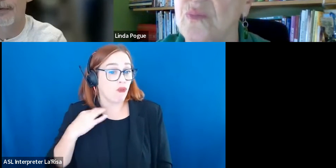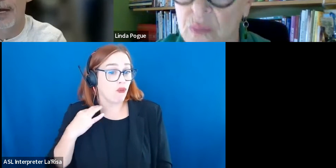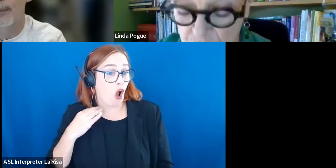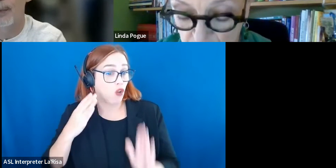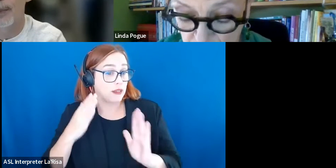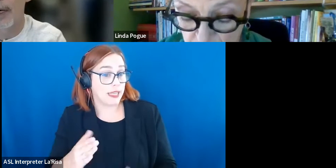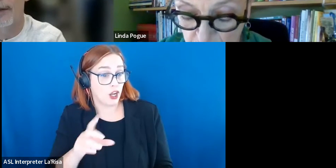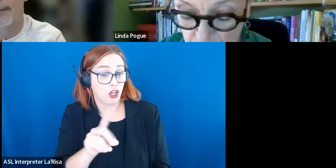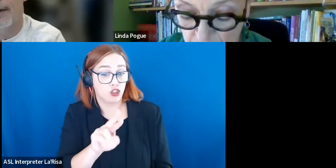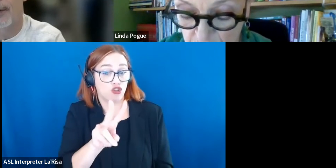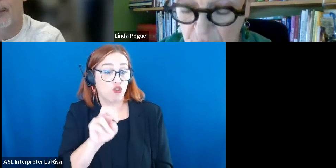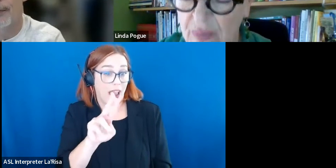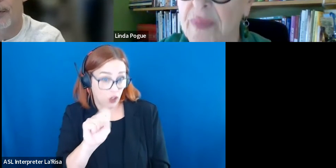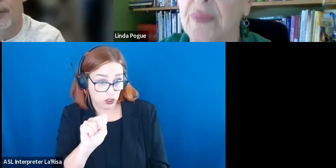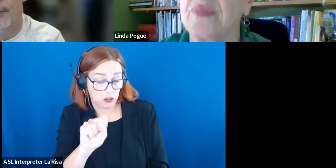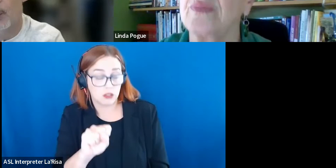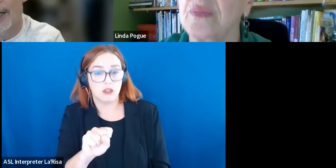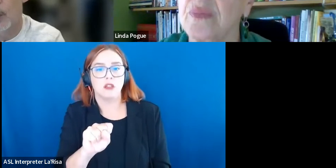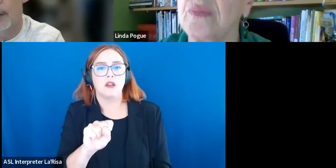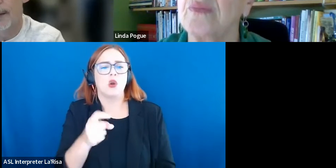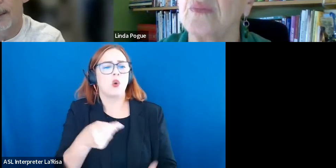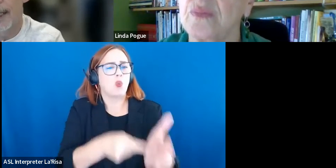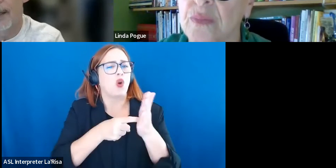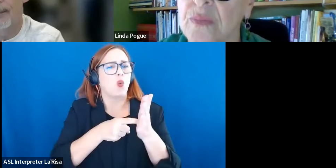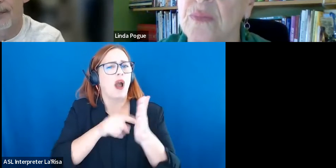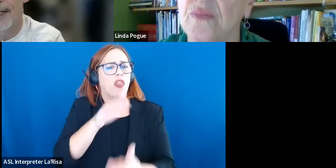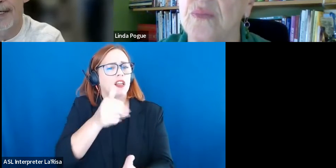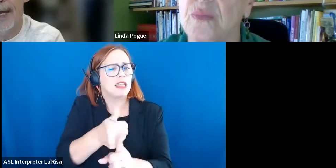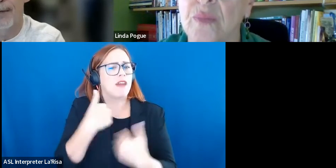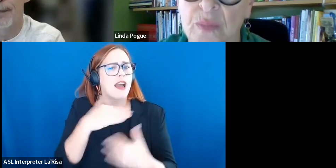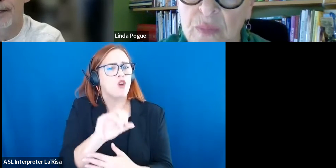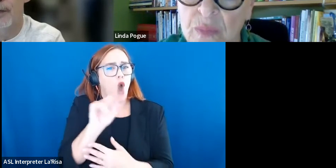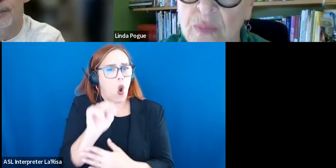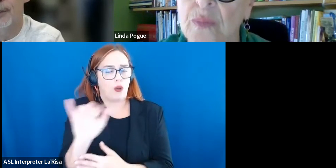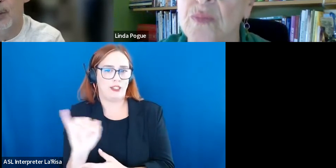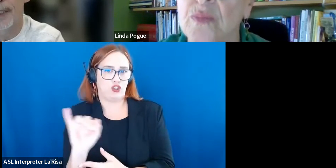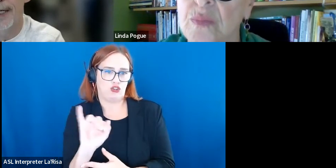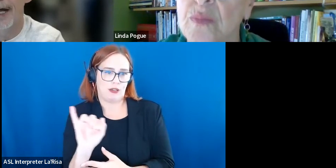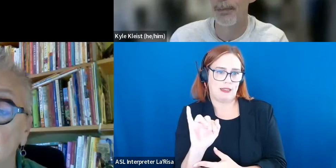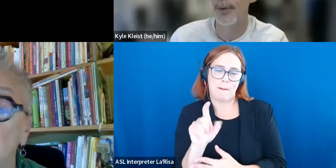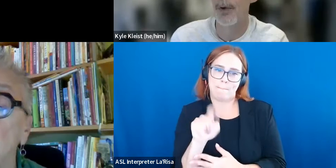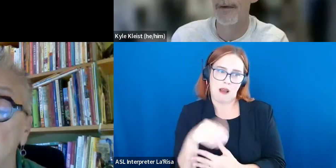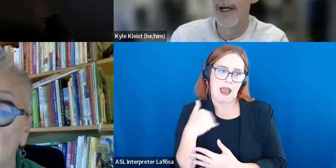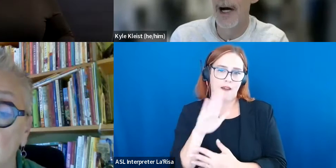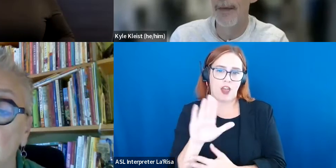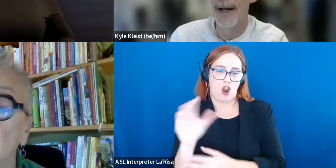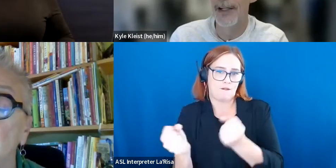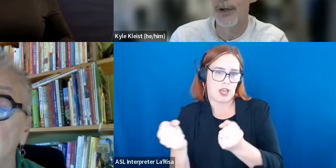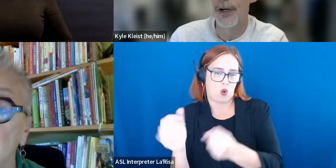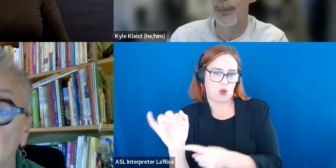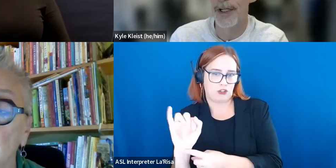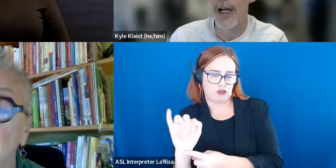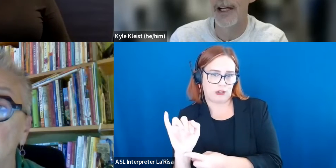they also have, we require them to have their own insurance as well. So they need to have their vehicle insured. We need to have proof of